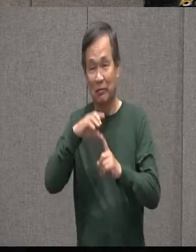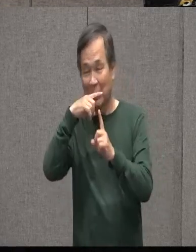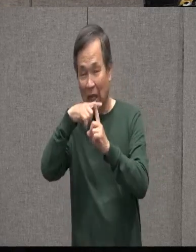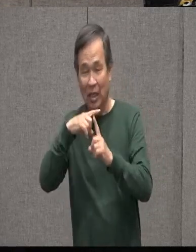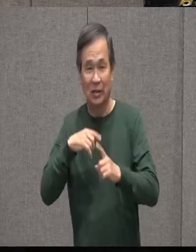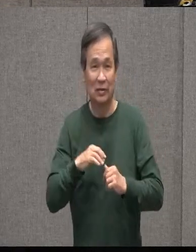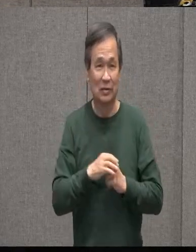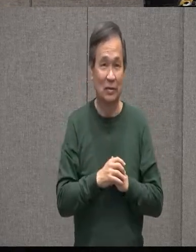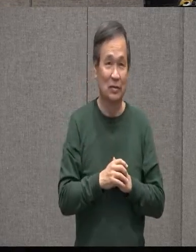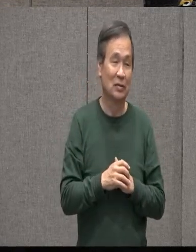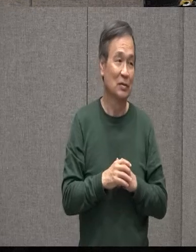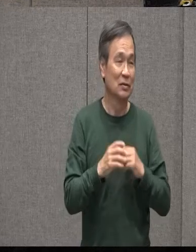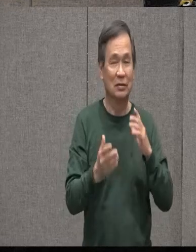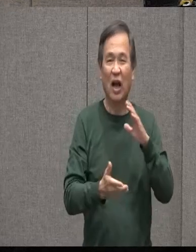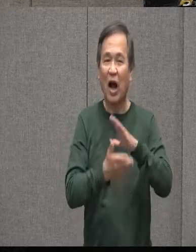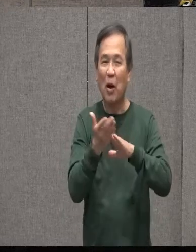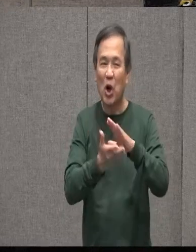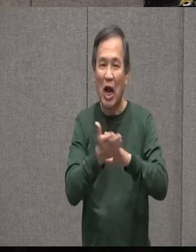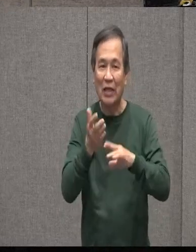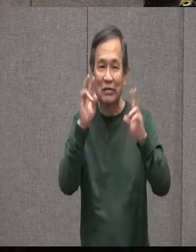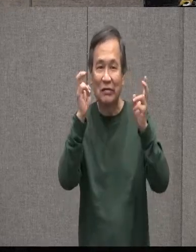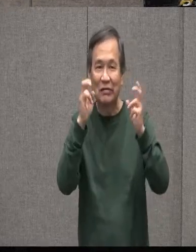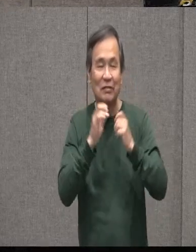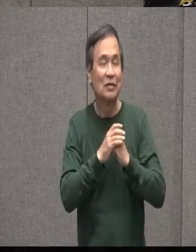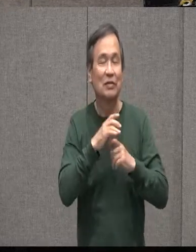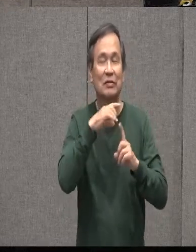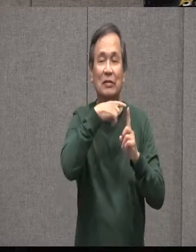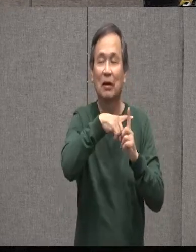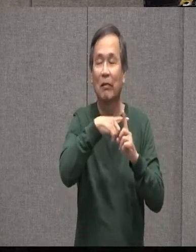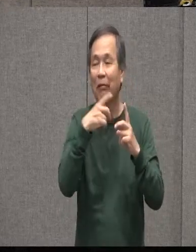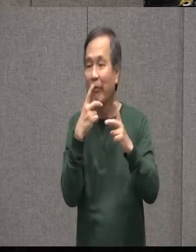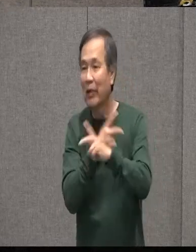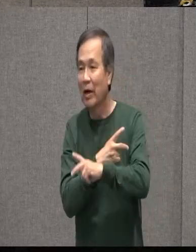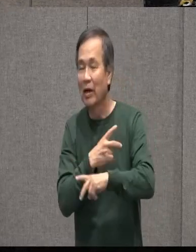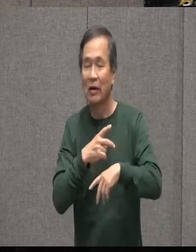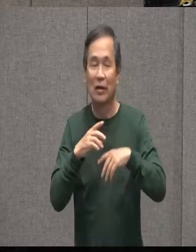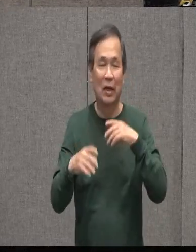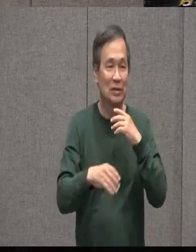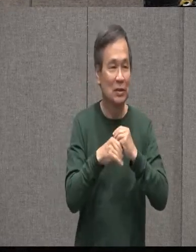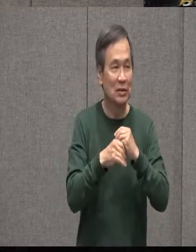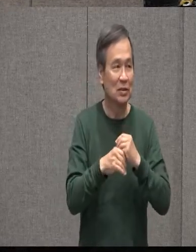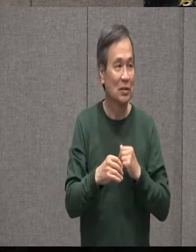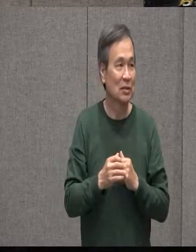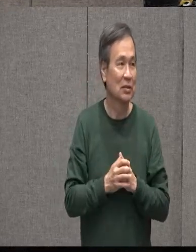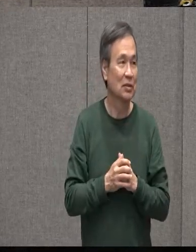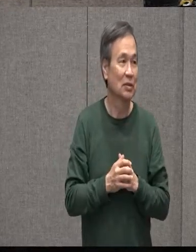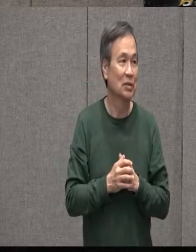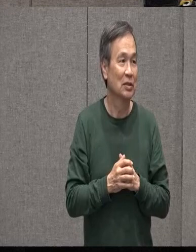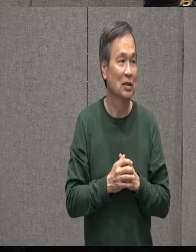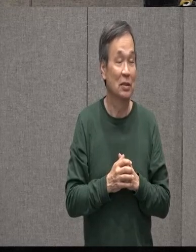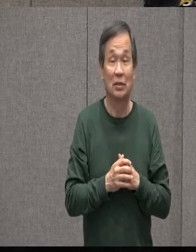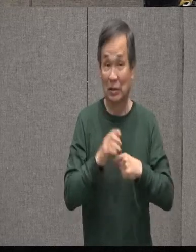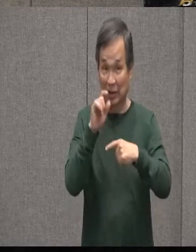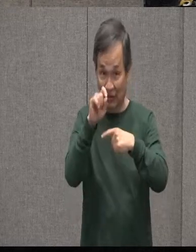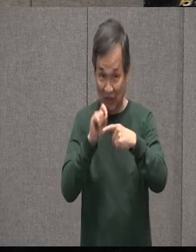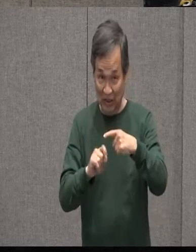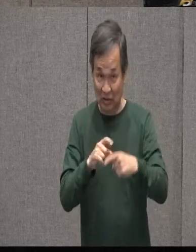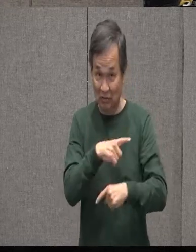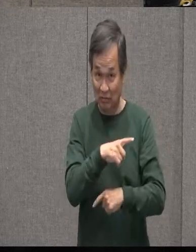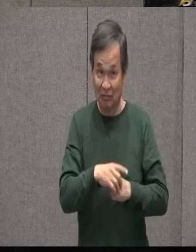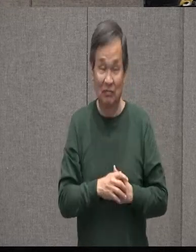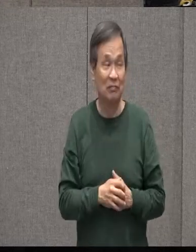4x4 puzzle, you're only allowed to use the numbers 1, 2, 3, or 4